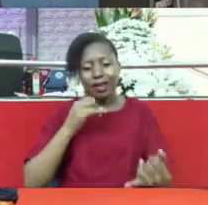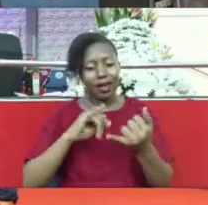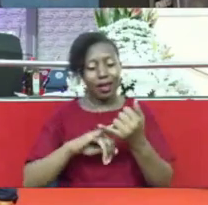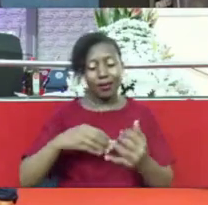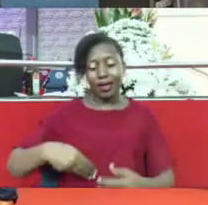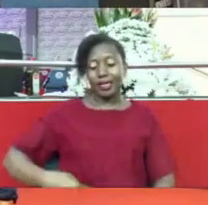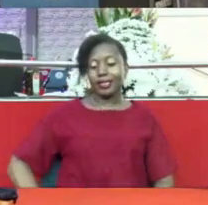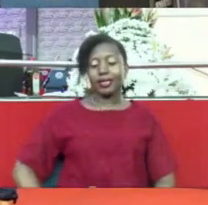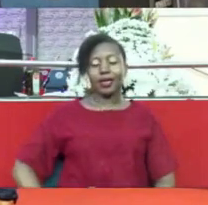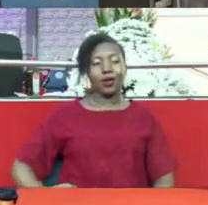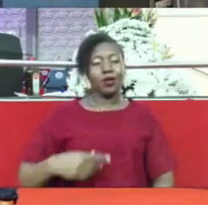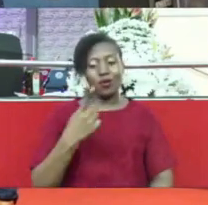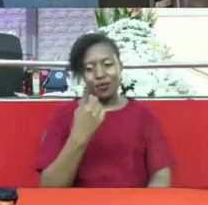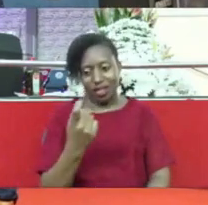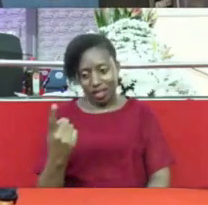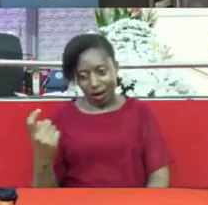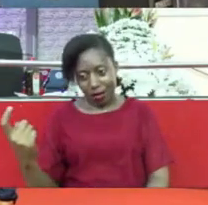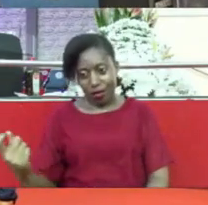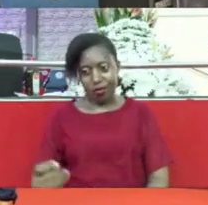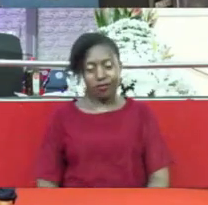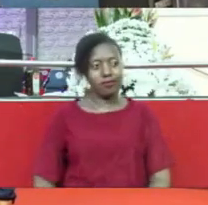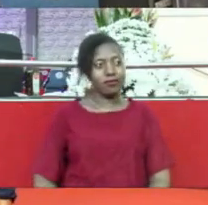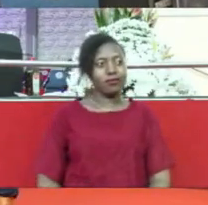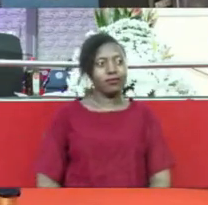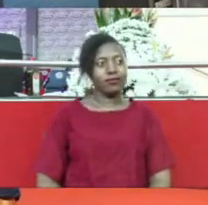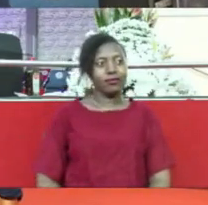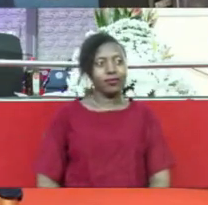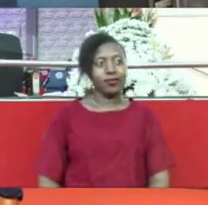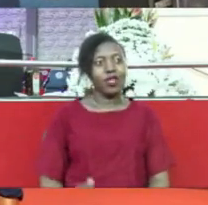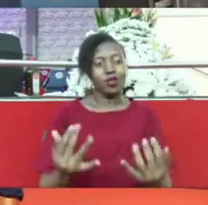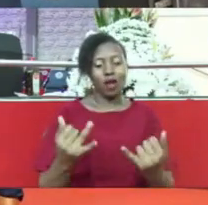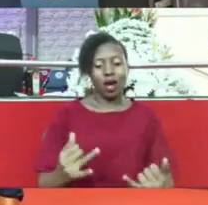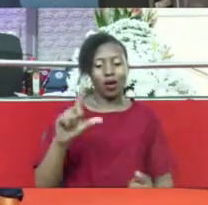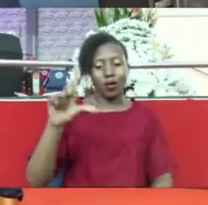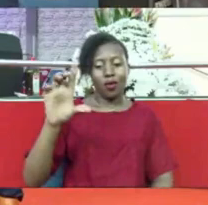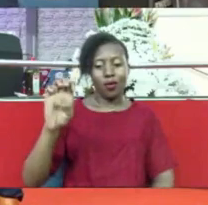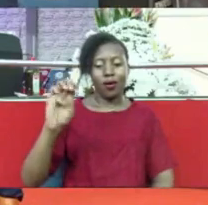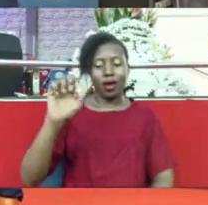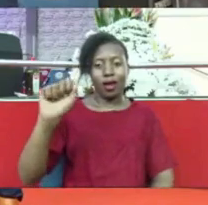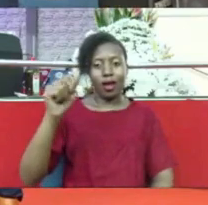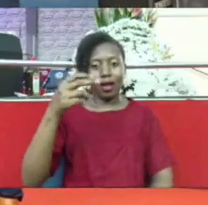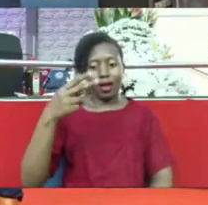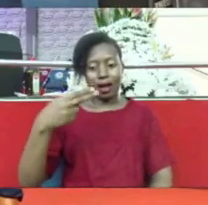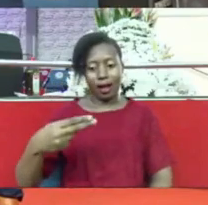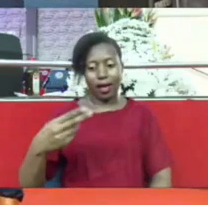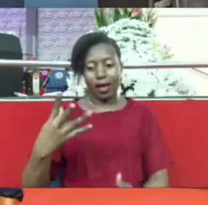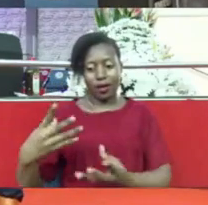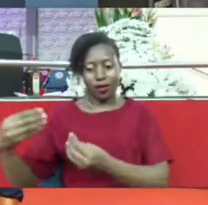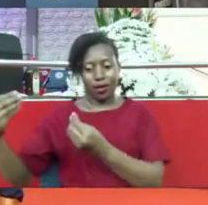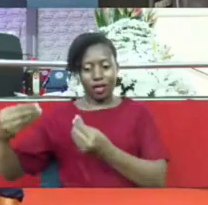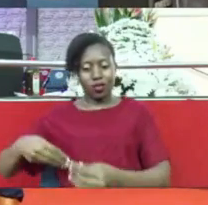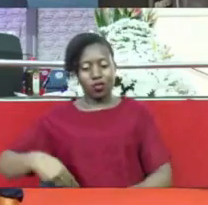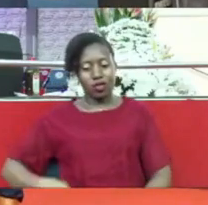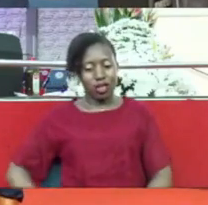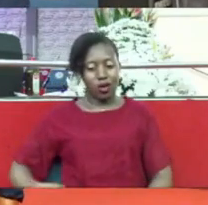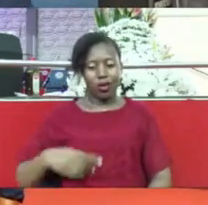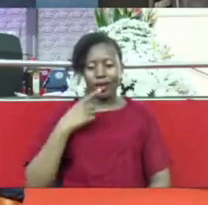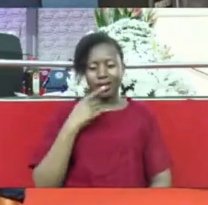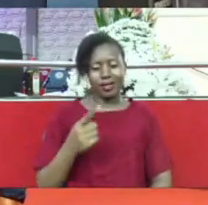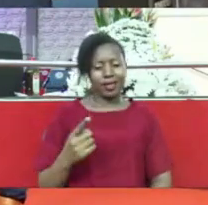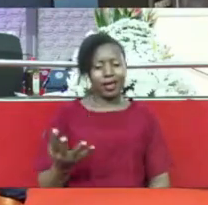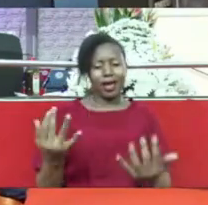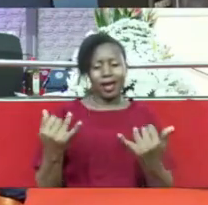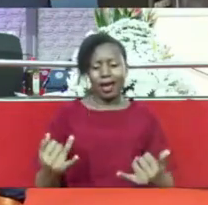Yeye ni mdudu. And went to him and told him. Akaenda akamwambia, seeing that now my womb is closed. Kwa sababu sasa nimekuwa